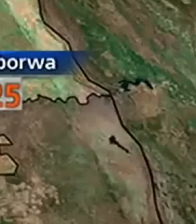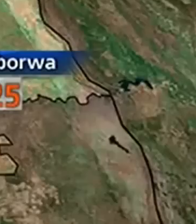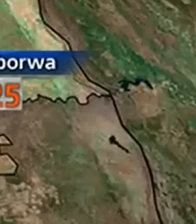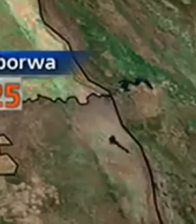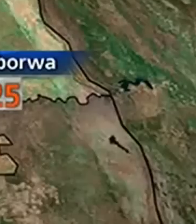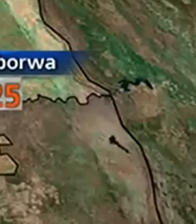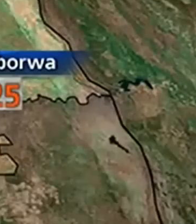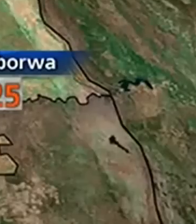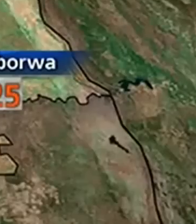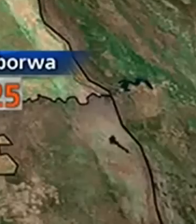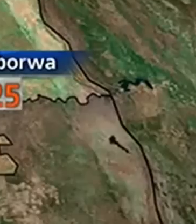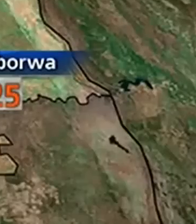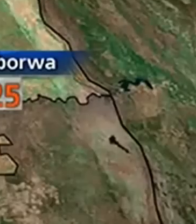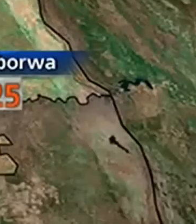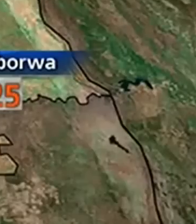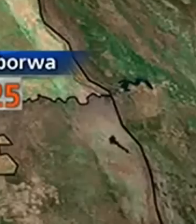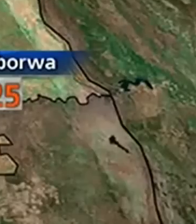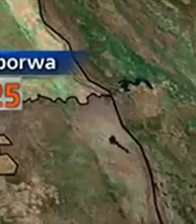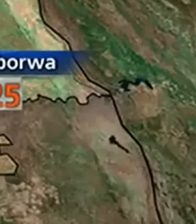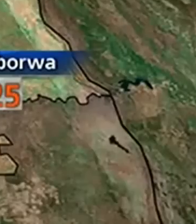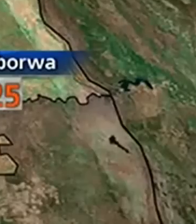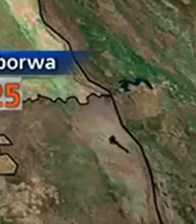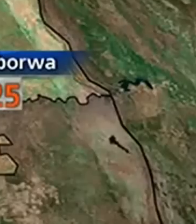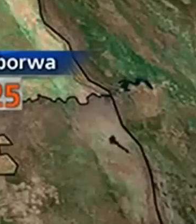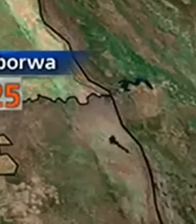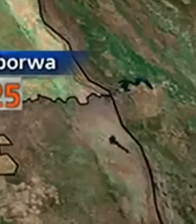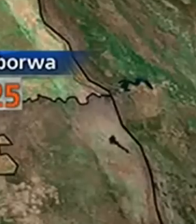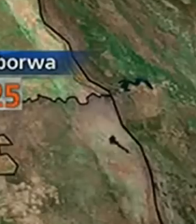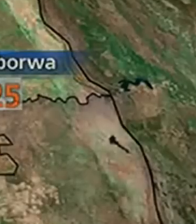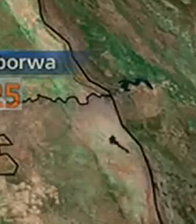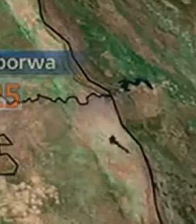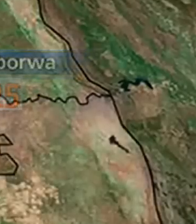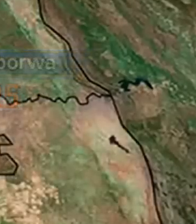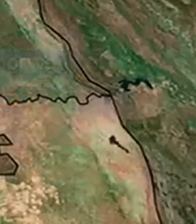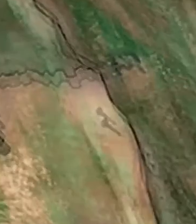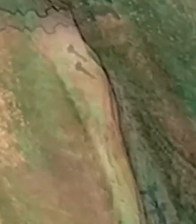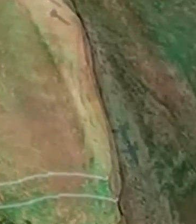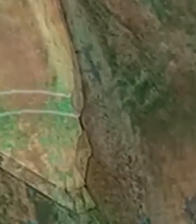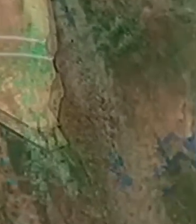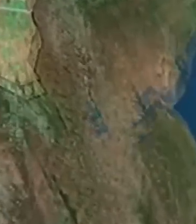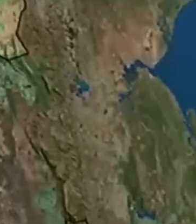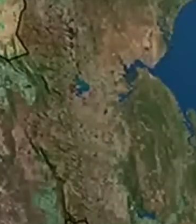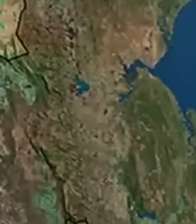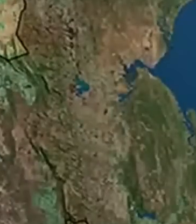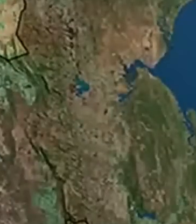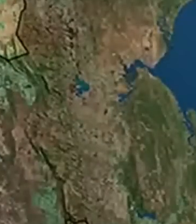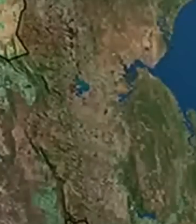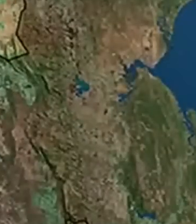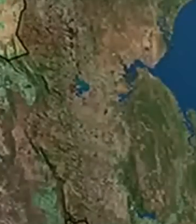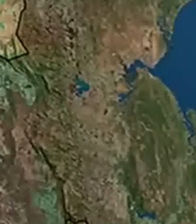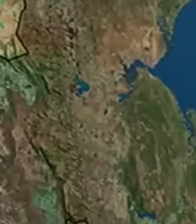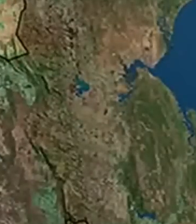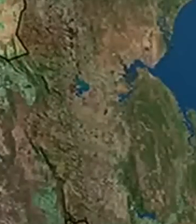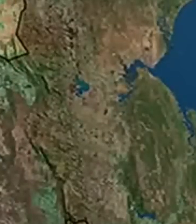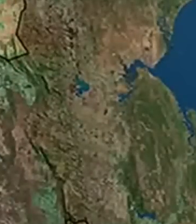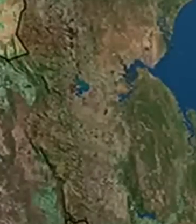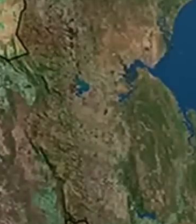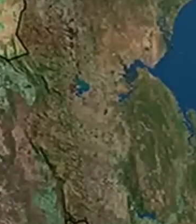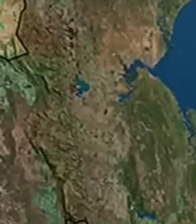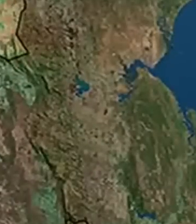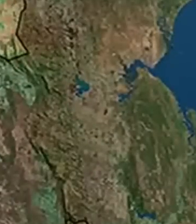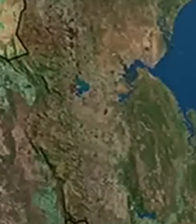tla ba go fodile ka Polokwane ke tše 22 Mokopane 24 ka Mosina ke tše 26 Pekasfort ke tše 24 ka province ya Mpumalanga dikarolo